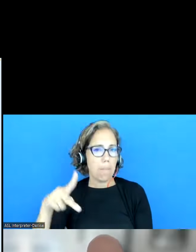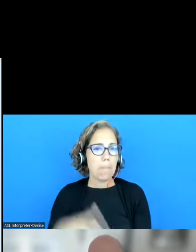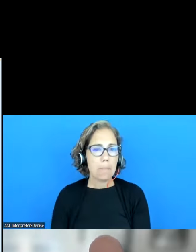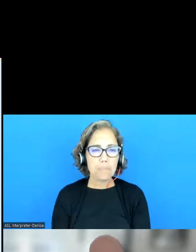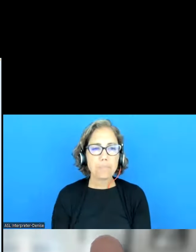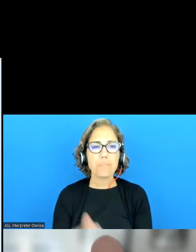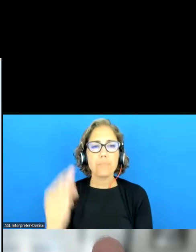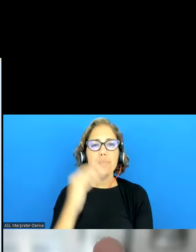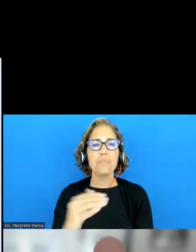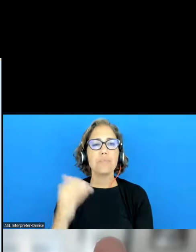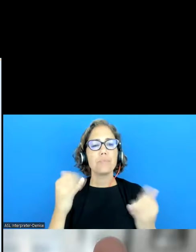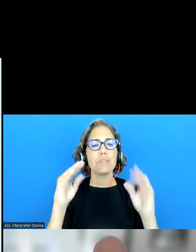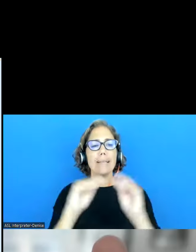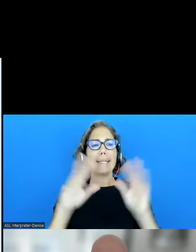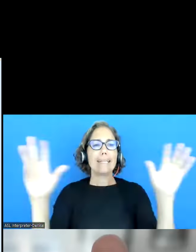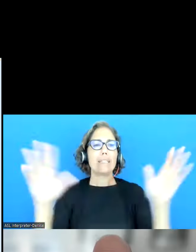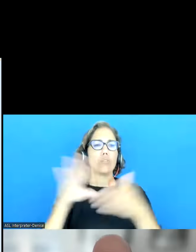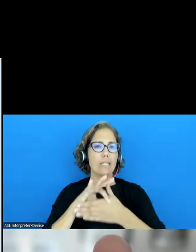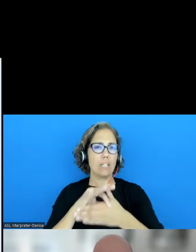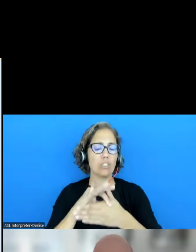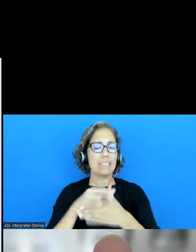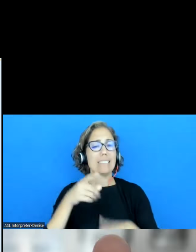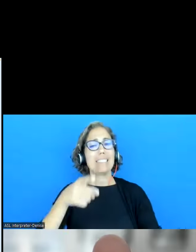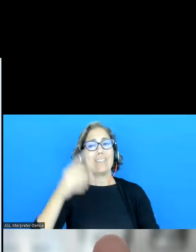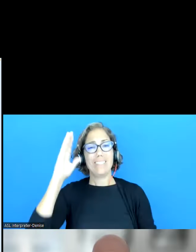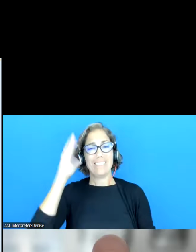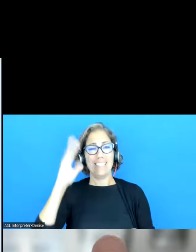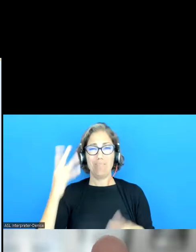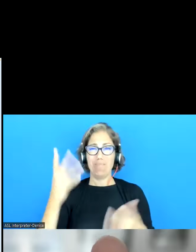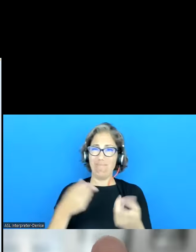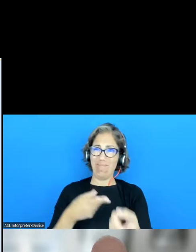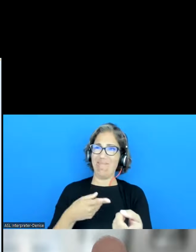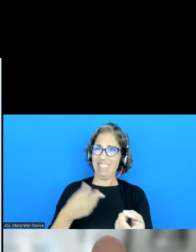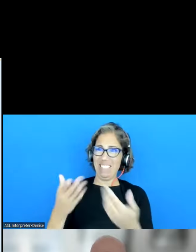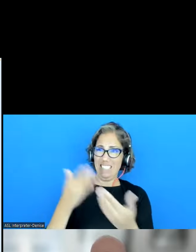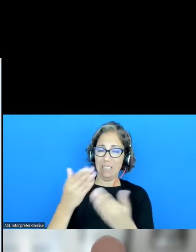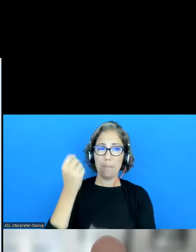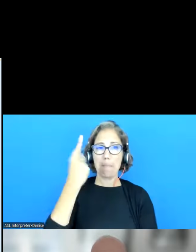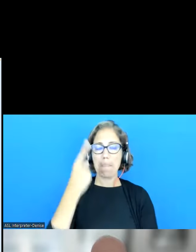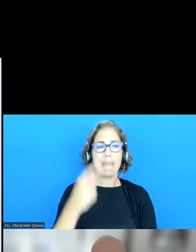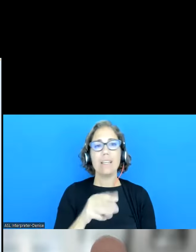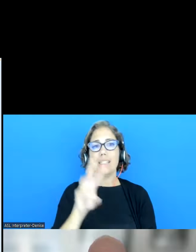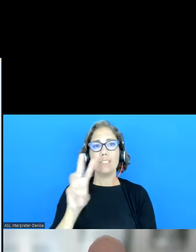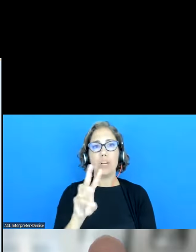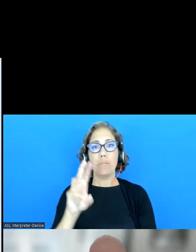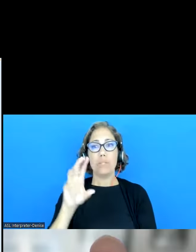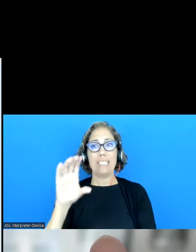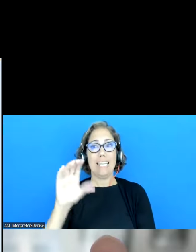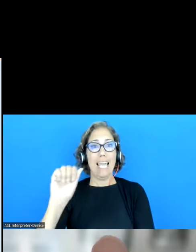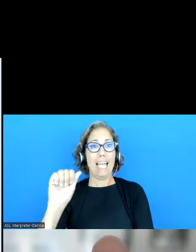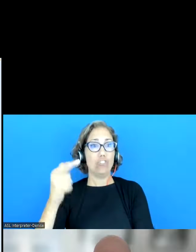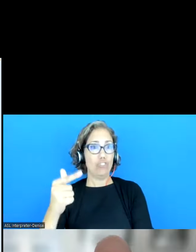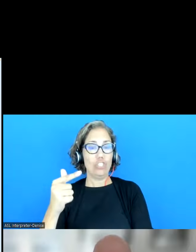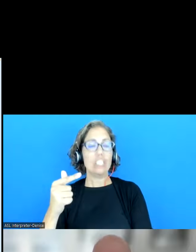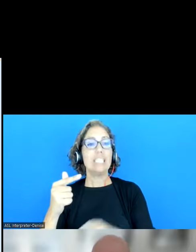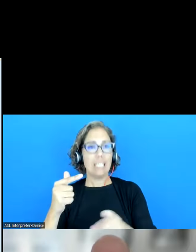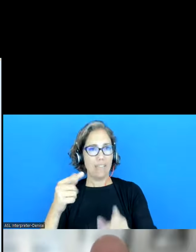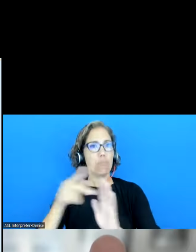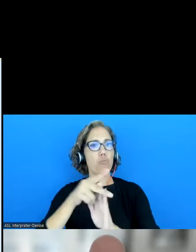Clear content. This would seem to be kind of a given, but there is the whole WCAG principle around